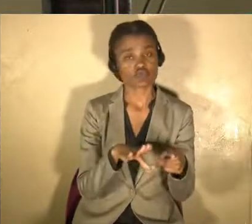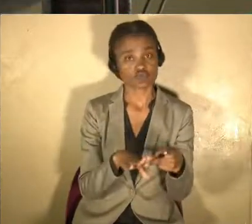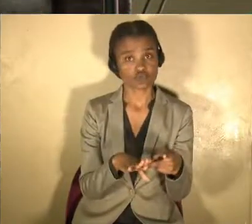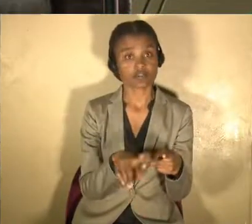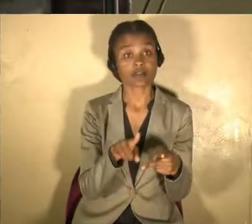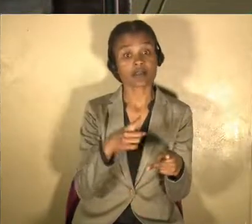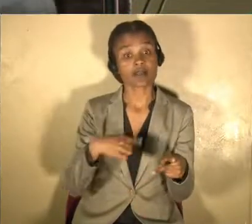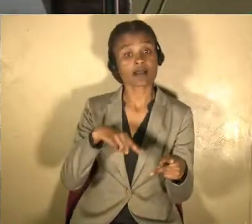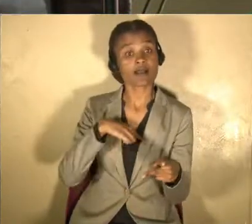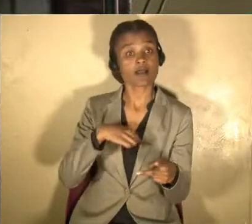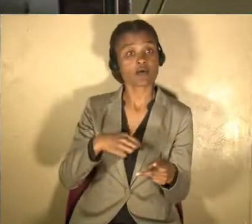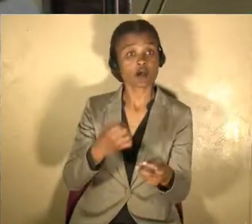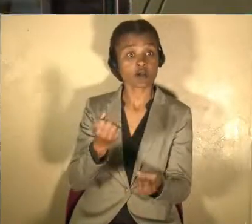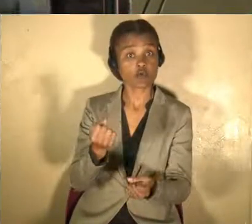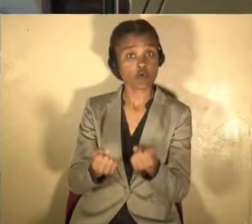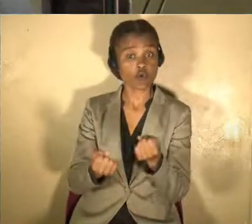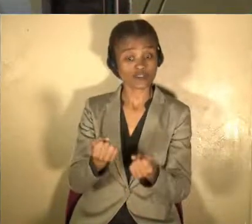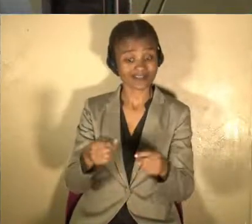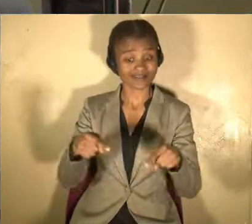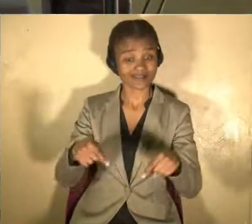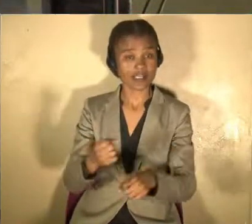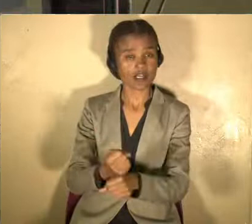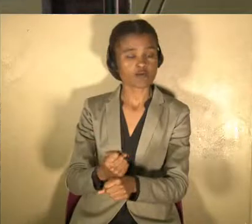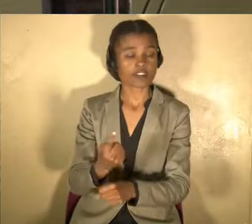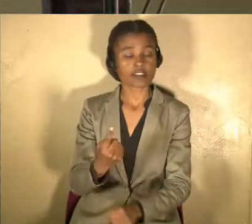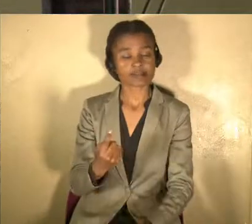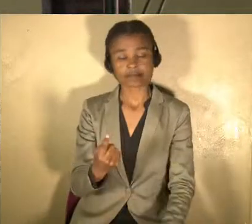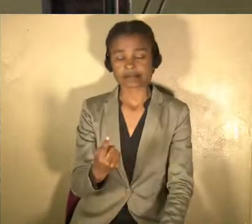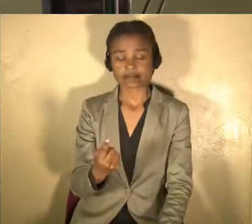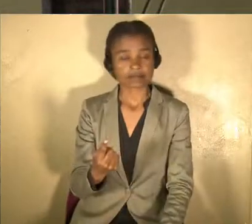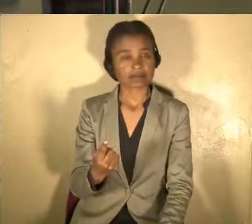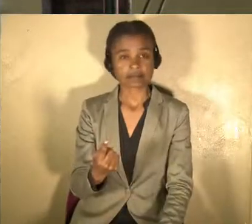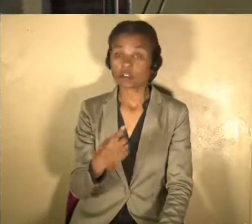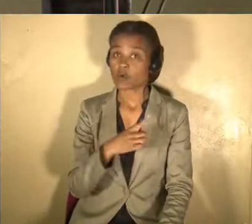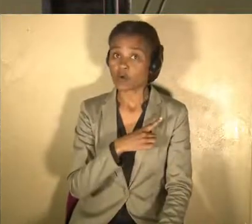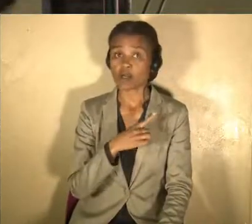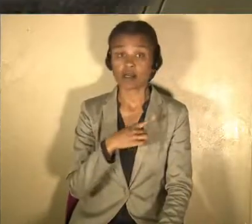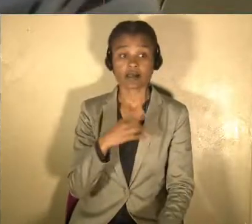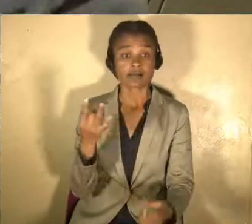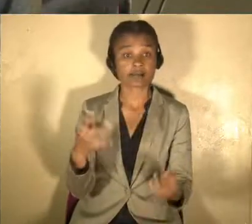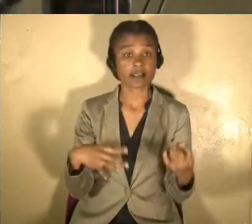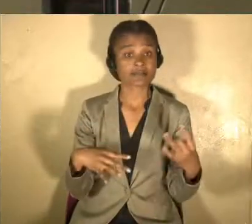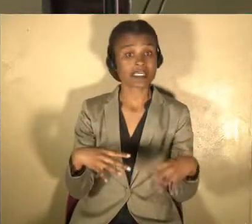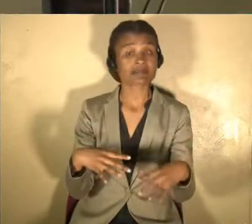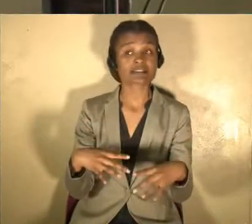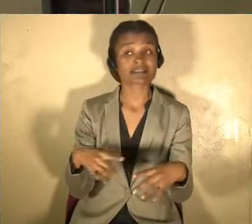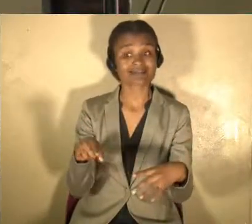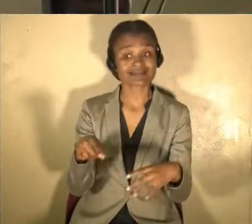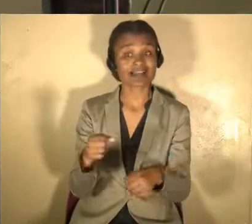because at times we find it extremely difficult to